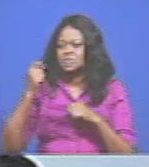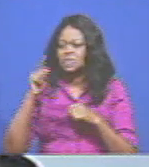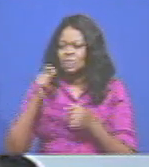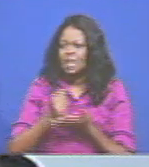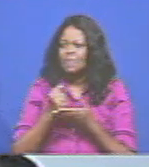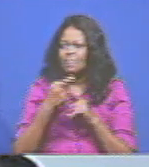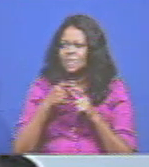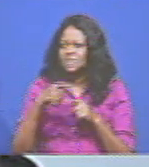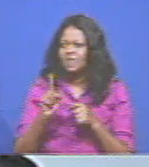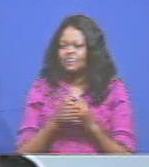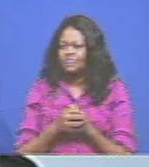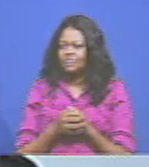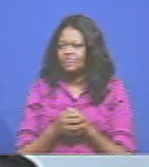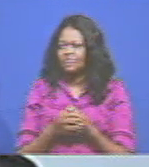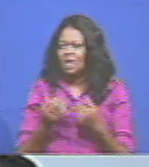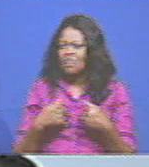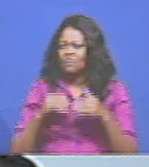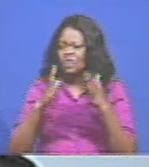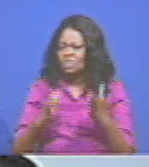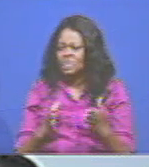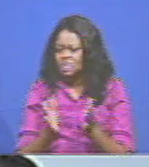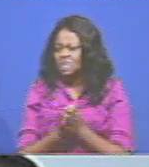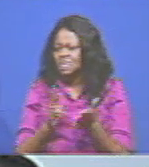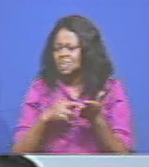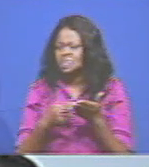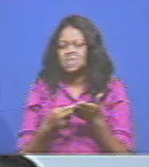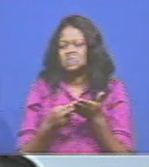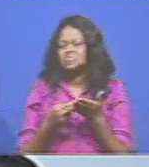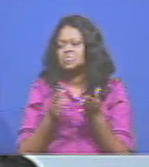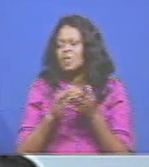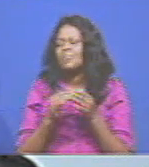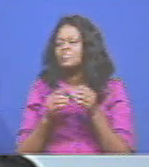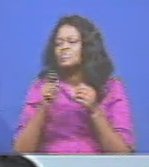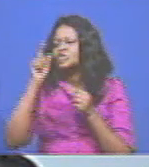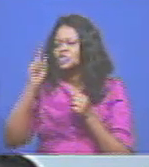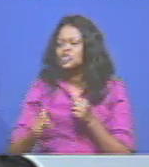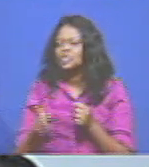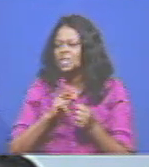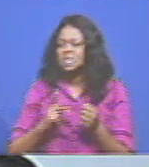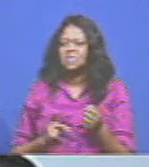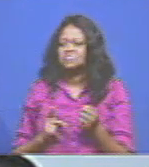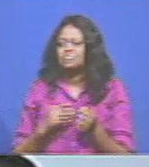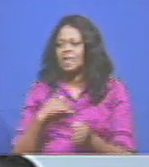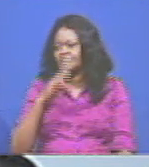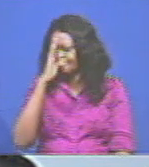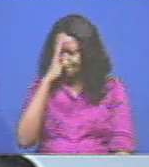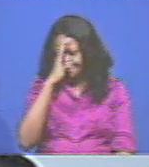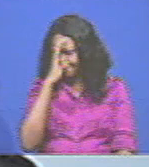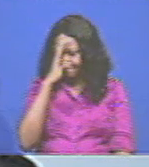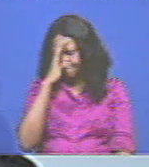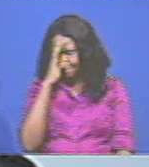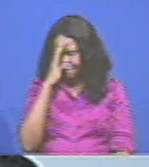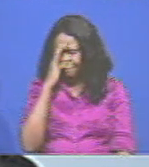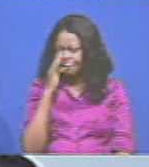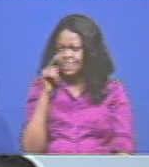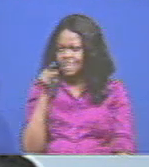does he have the gravitas and the resources to emerge as a regional kingpin? I really doubt. Yes. So it's